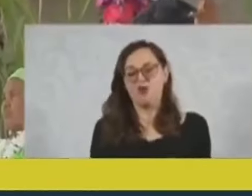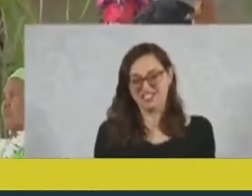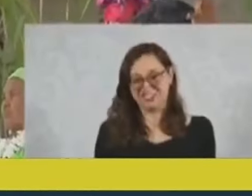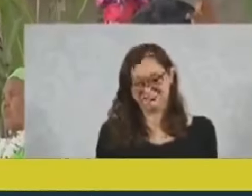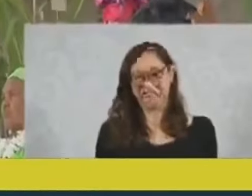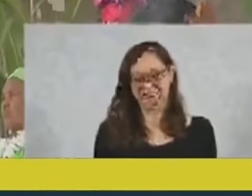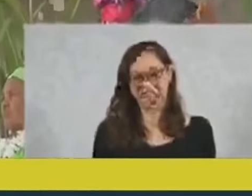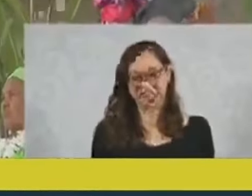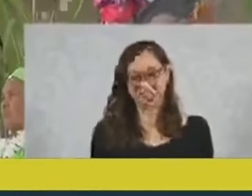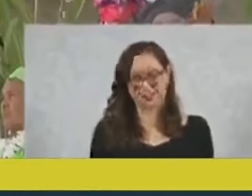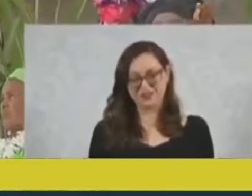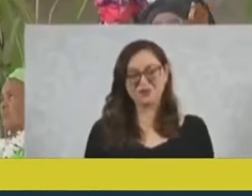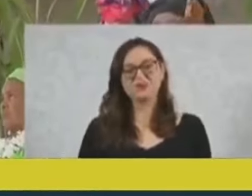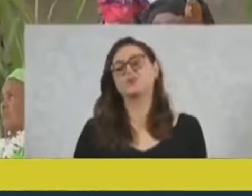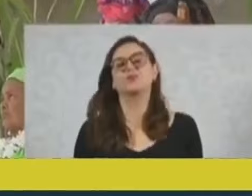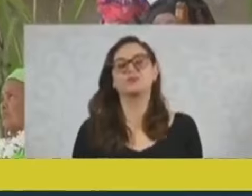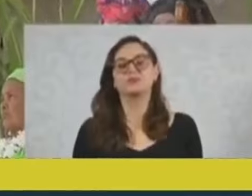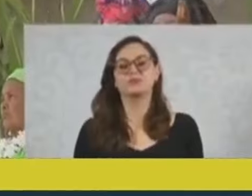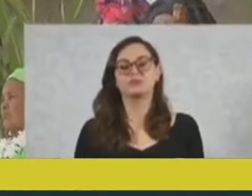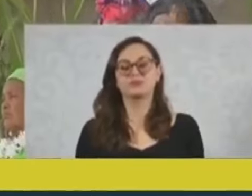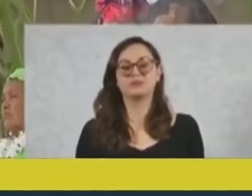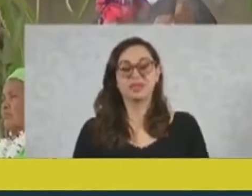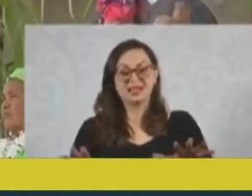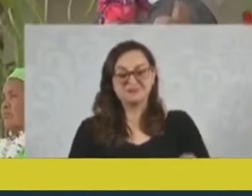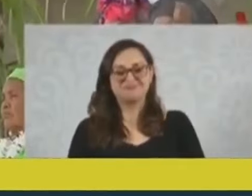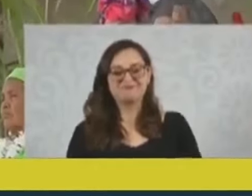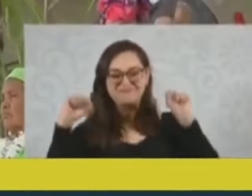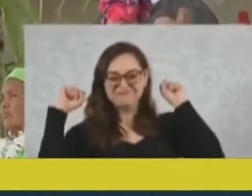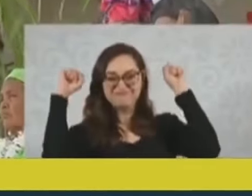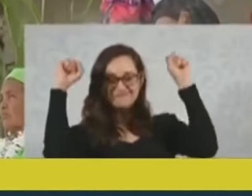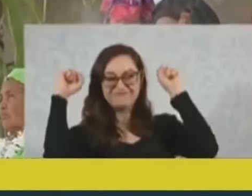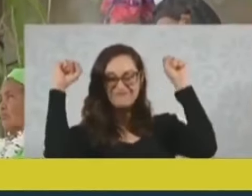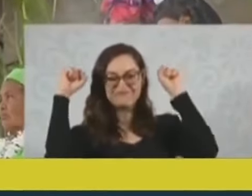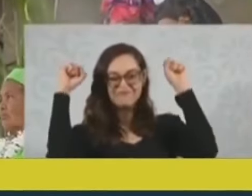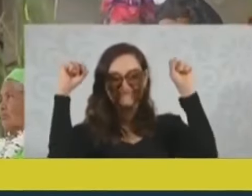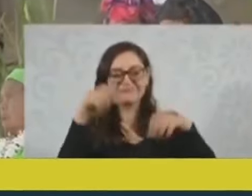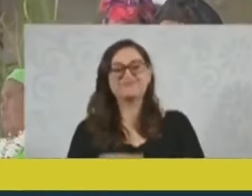since I was explaining, I'm going to explain it like this.